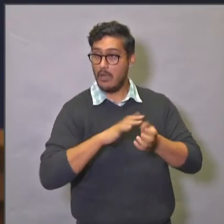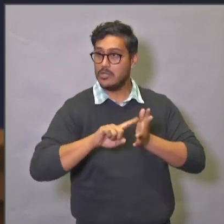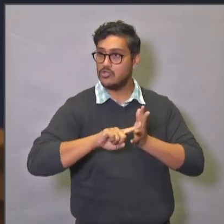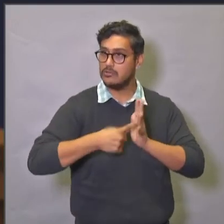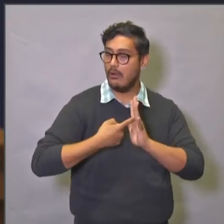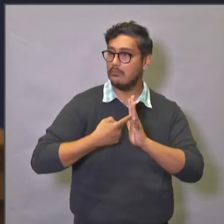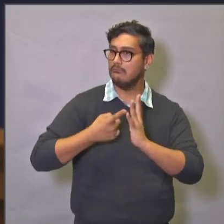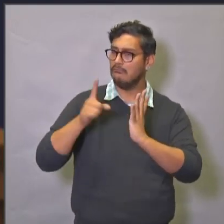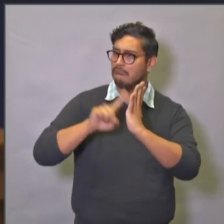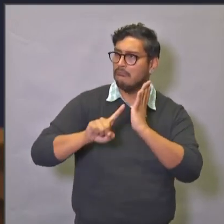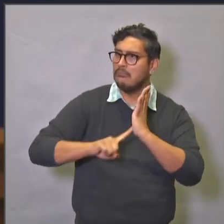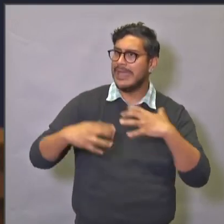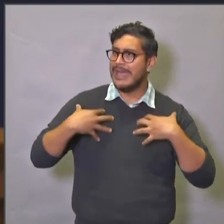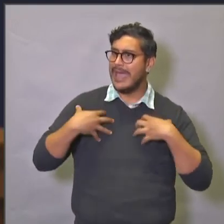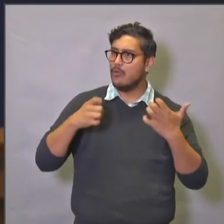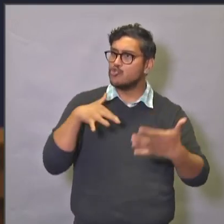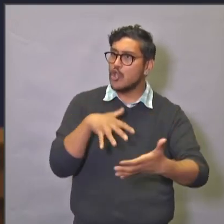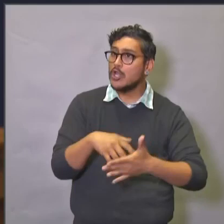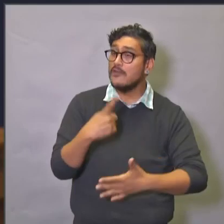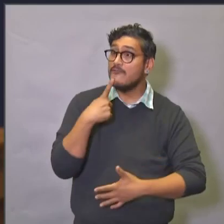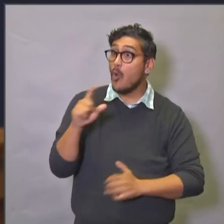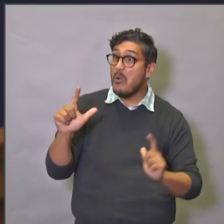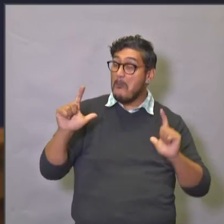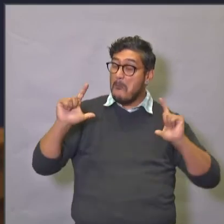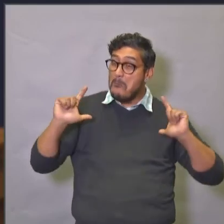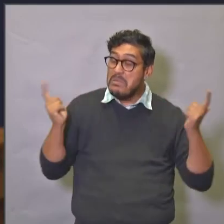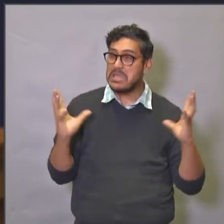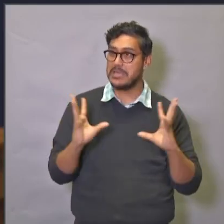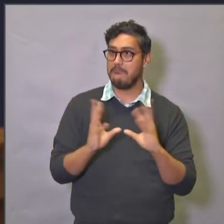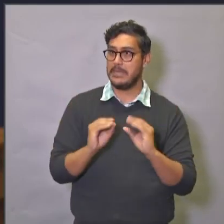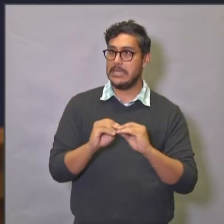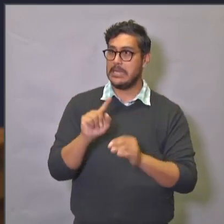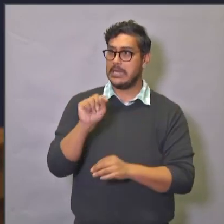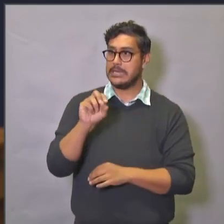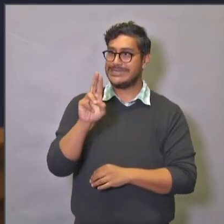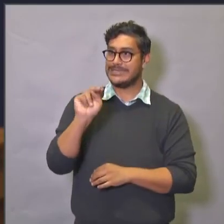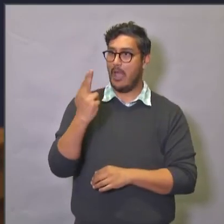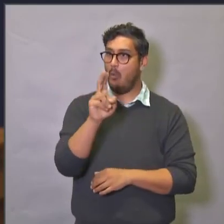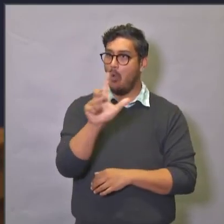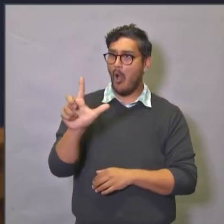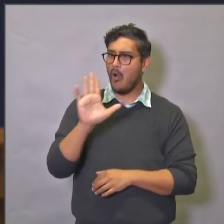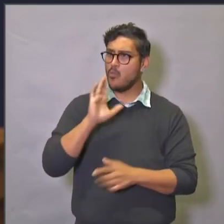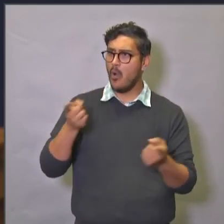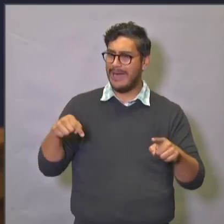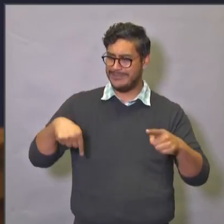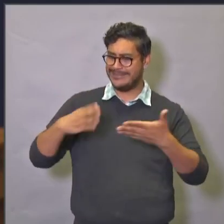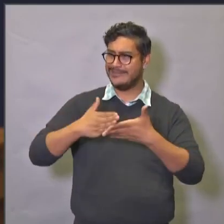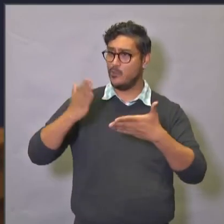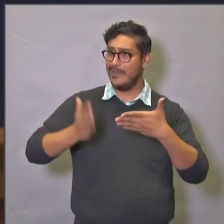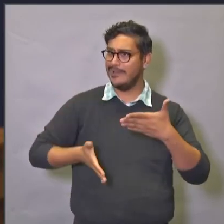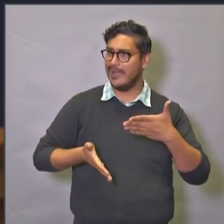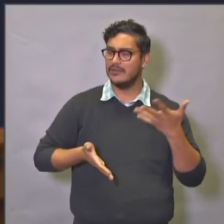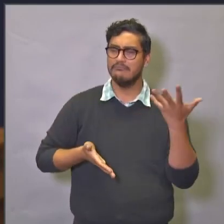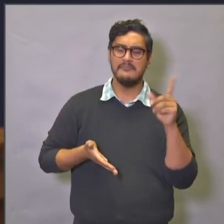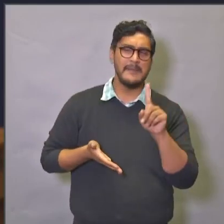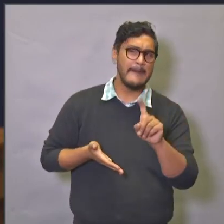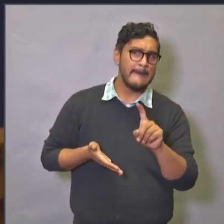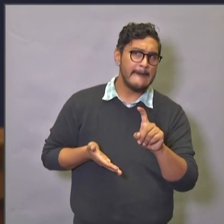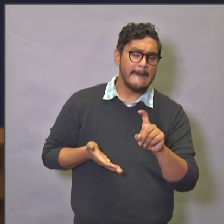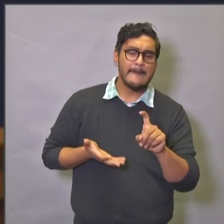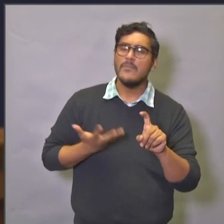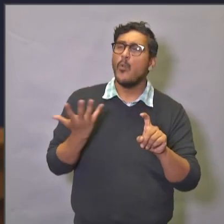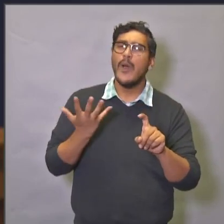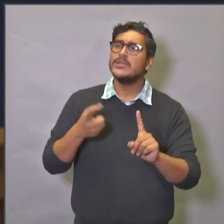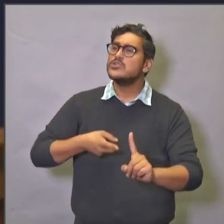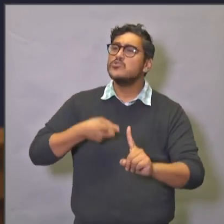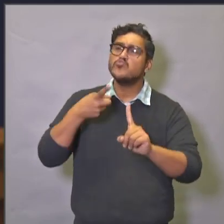study with a big town hall happening this weekend, as you know. I wondered if you could just tell me about the department's